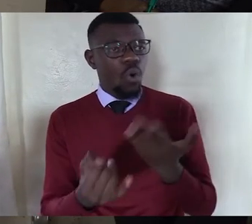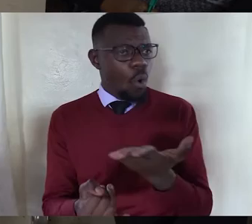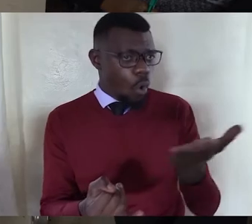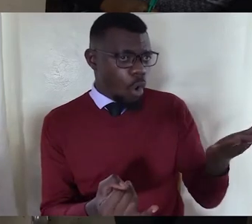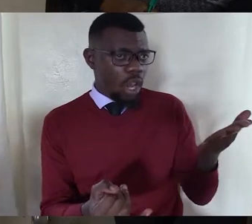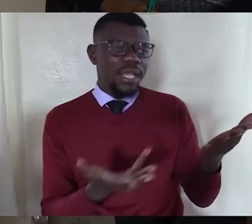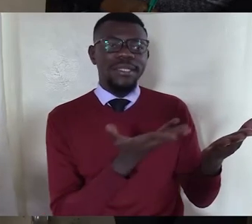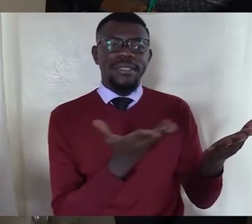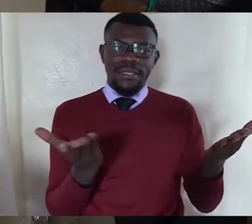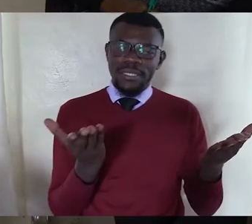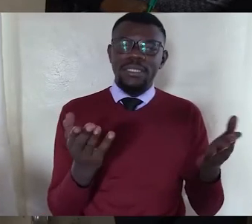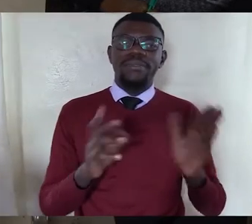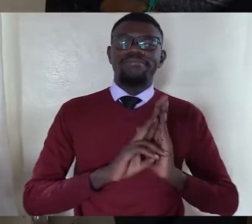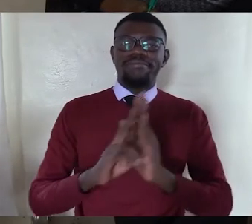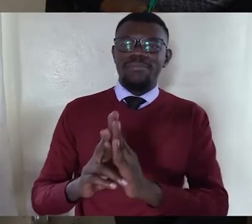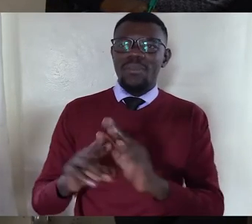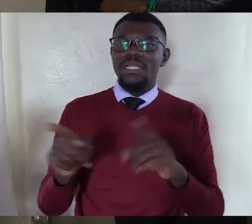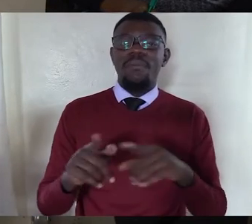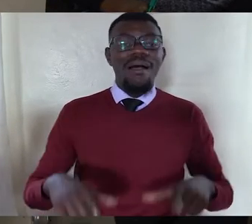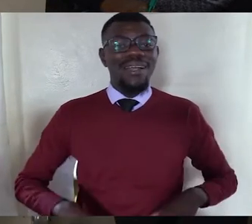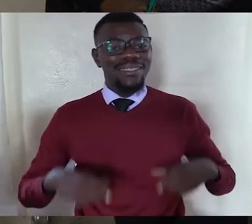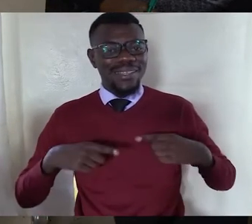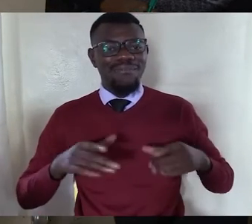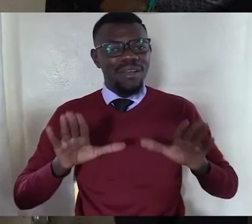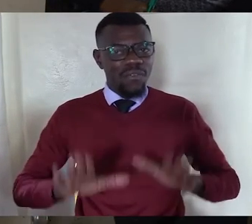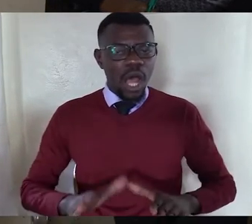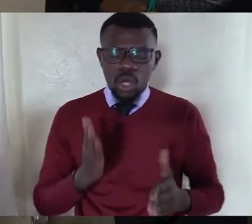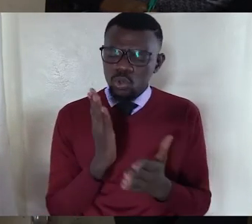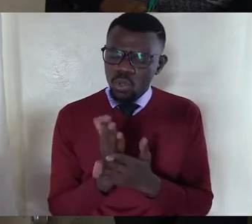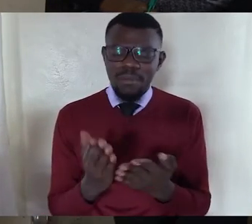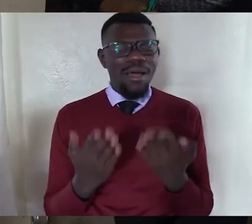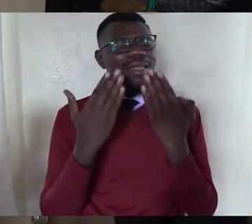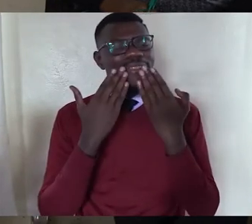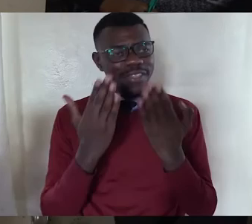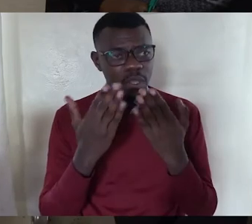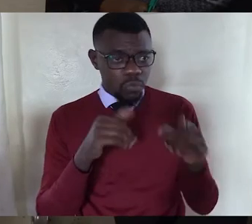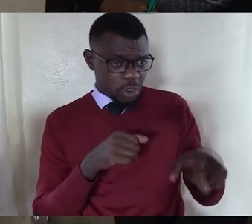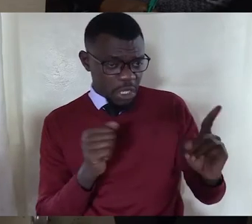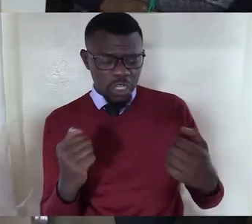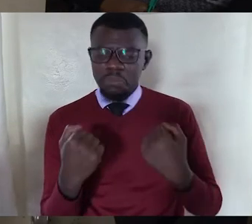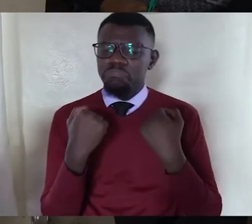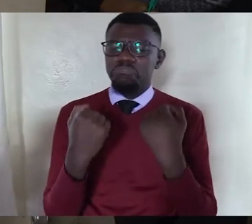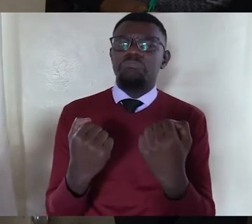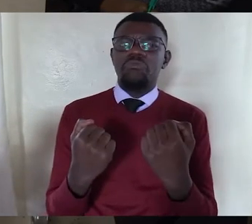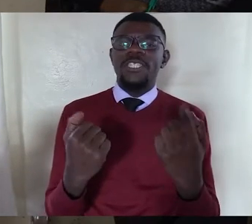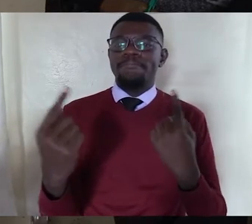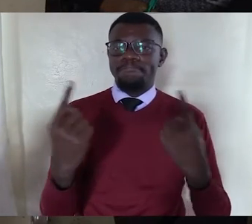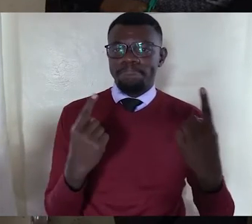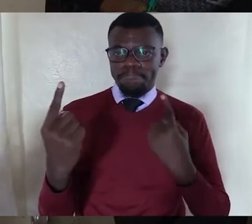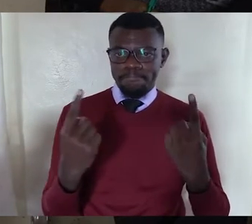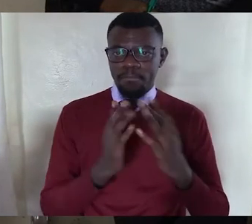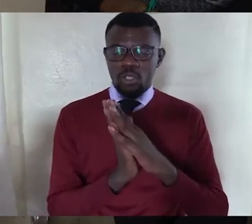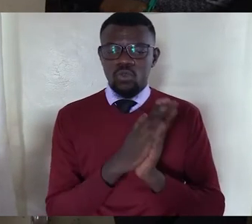represented here, and also the survivors. We really thank you for the courage and for coming out to just give